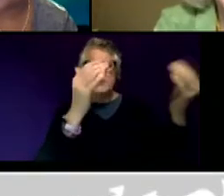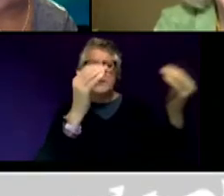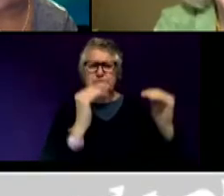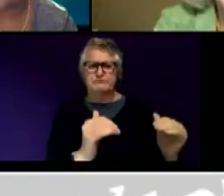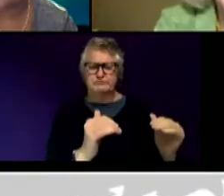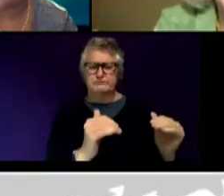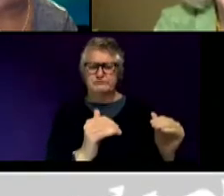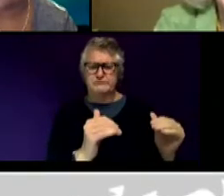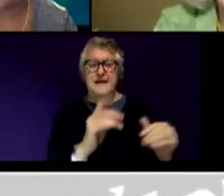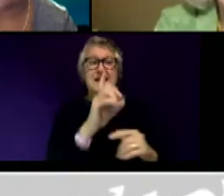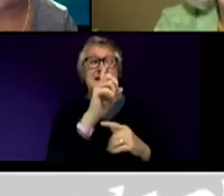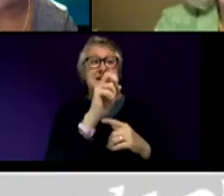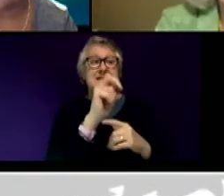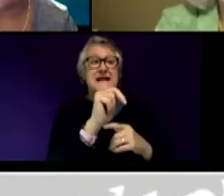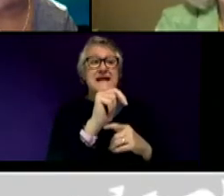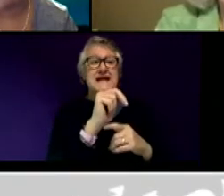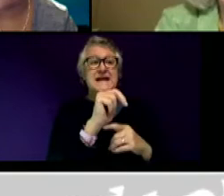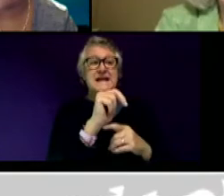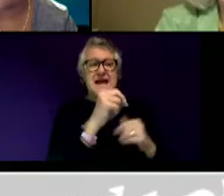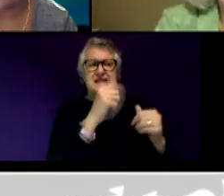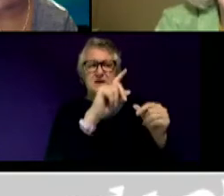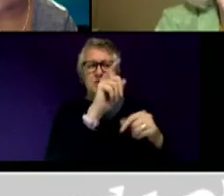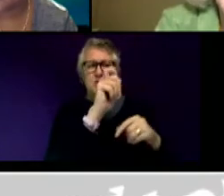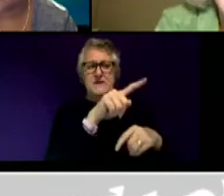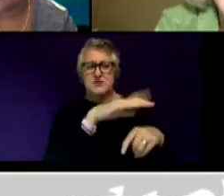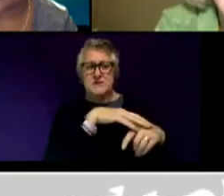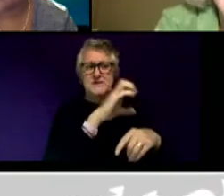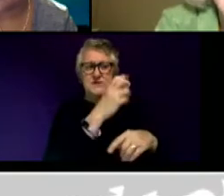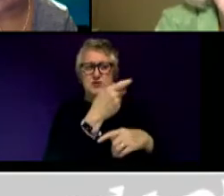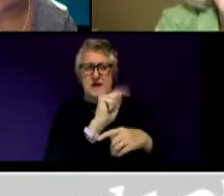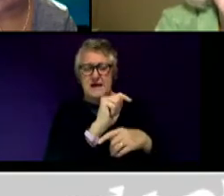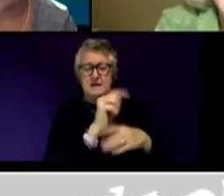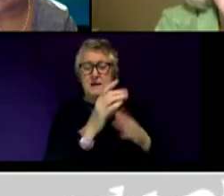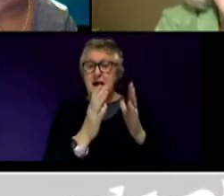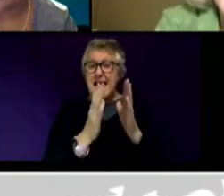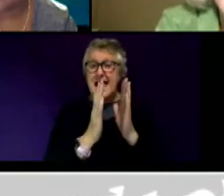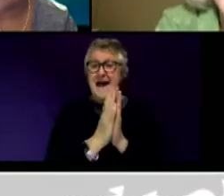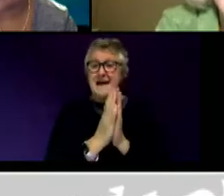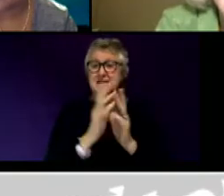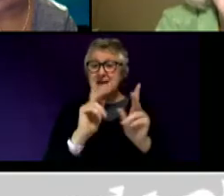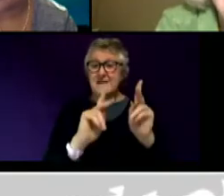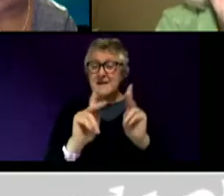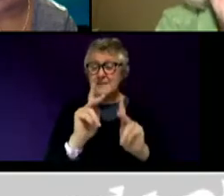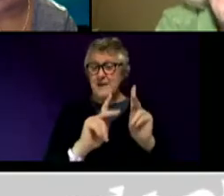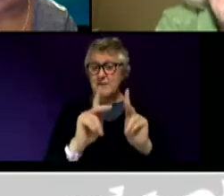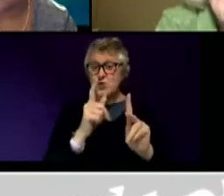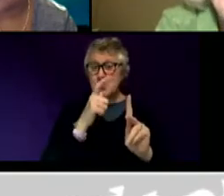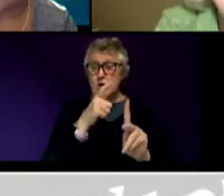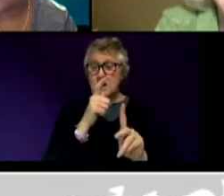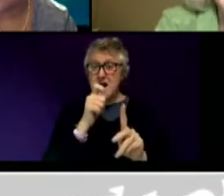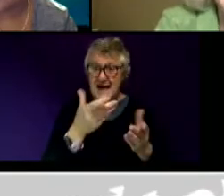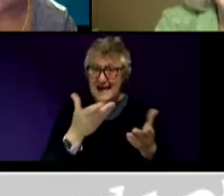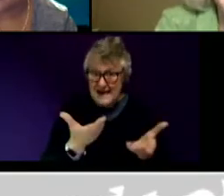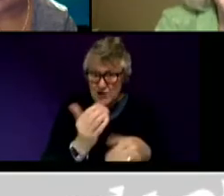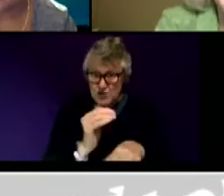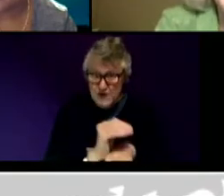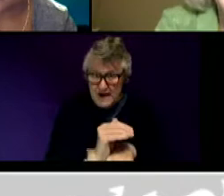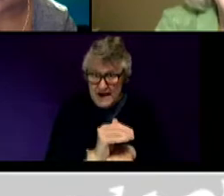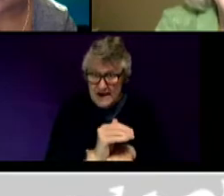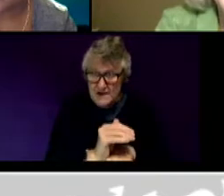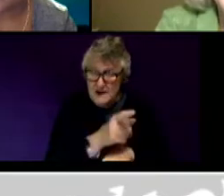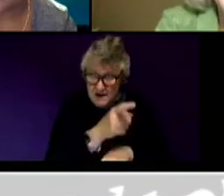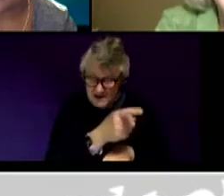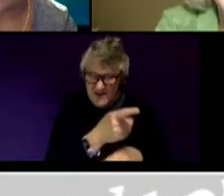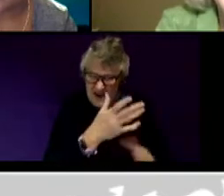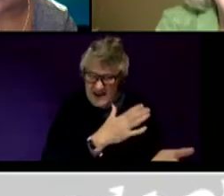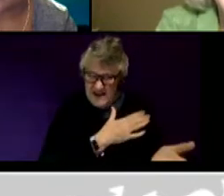has posted a question in the chat asking if the members who are absent tonight had consented to having their name on the letter.